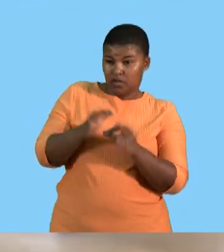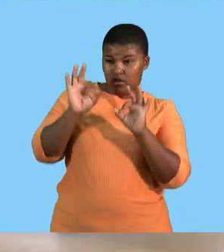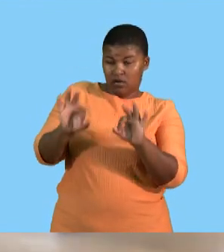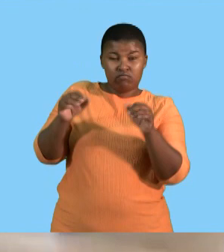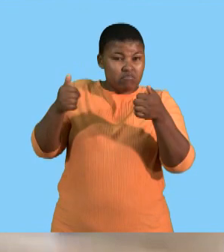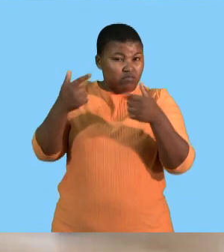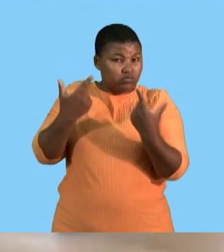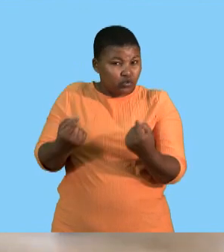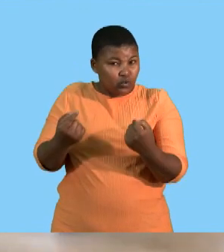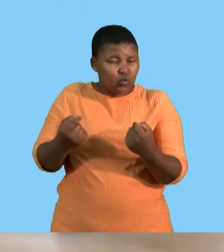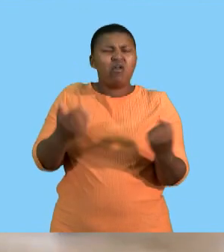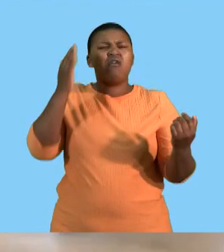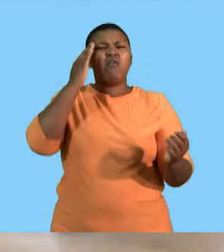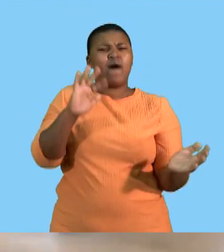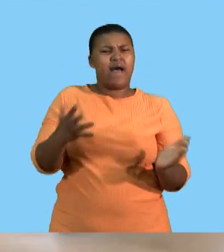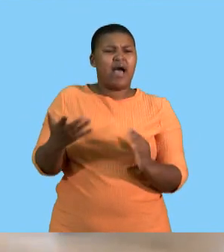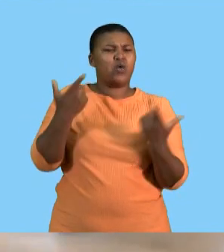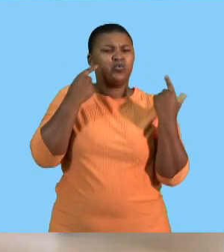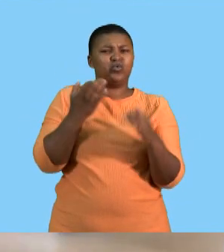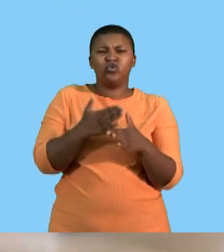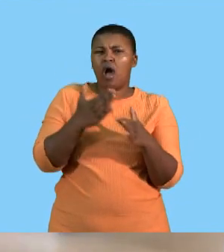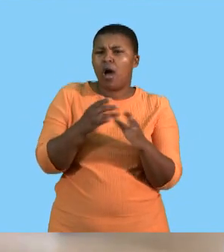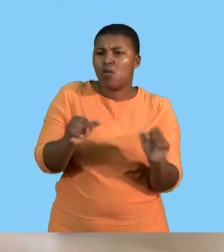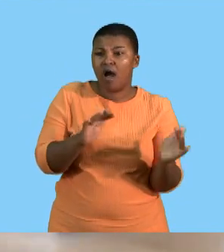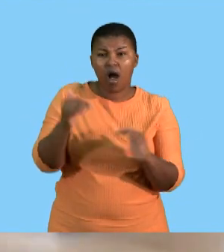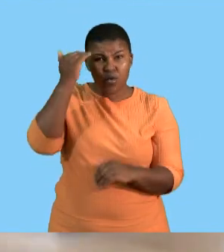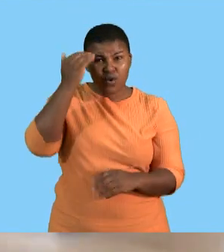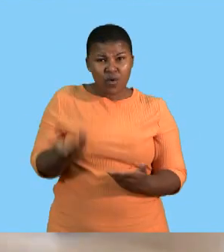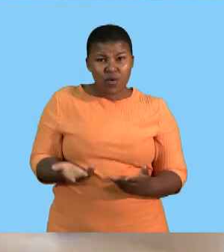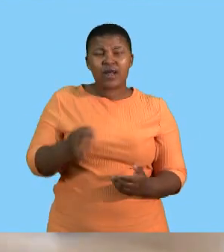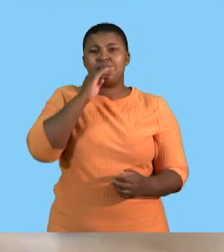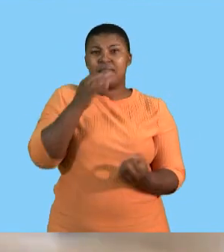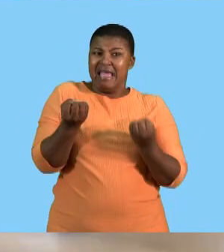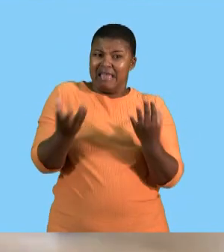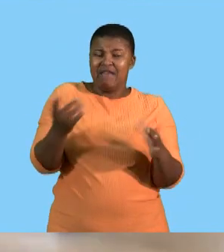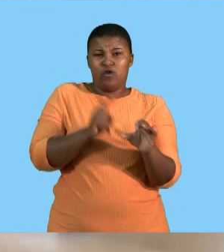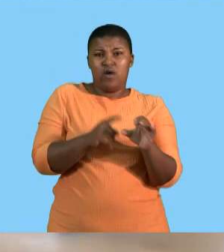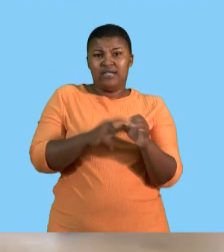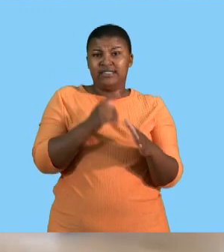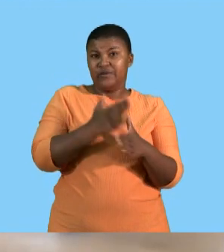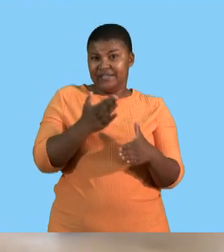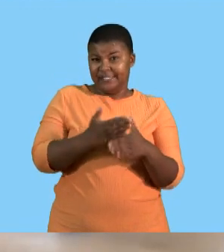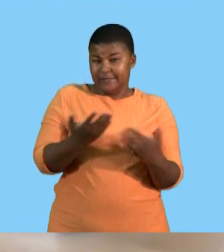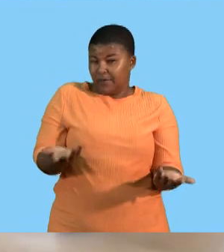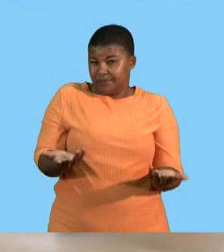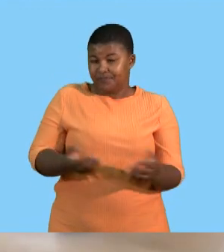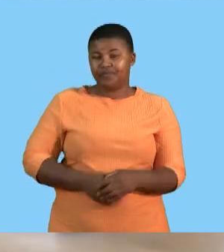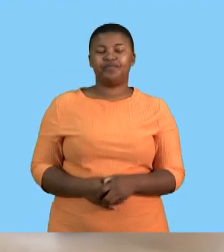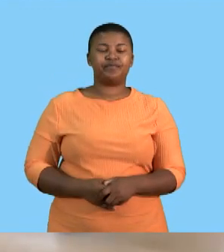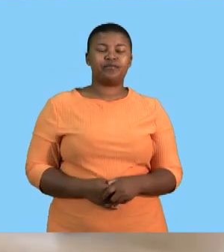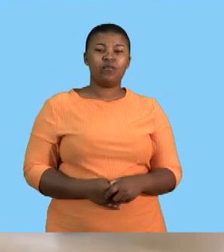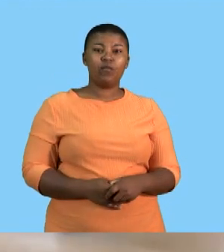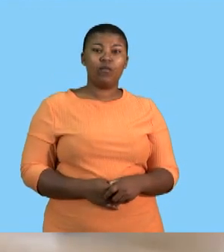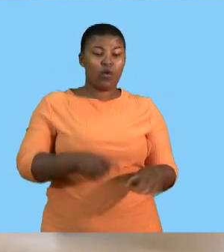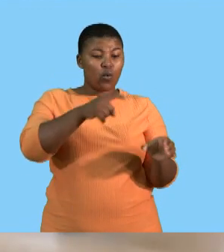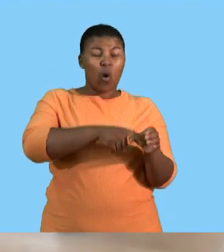know how can we know if this function is performing up to standard. How do we know if they are doing a